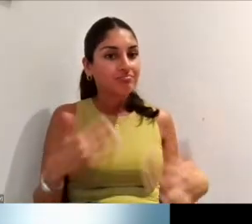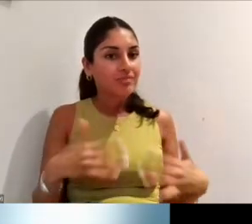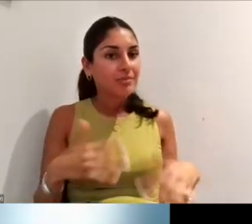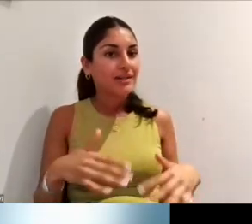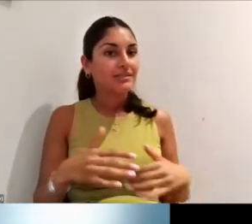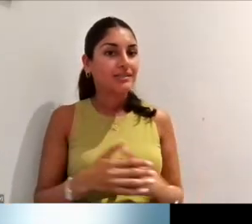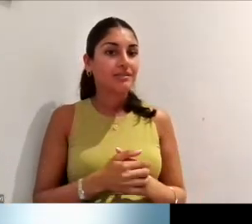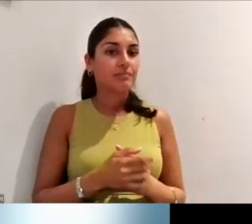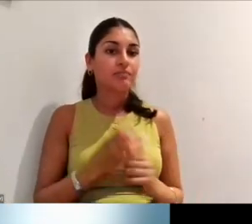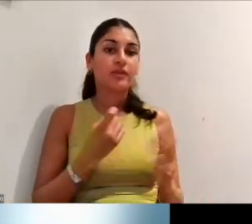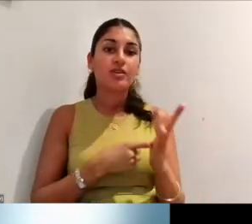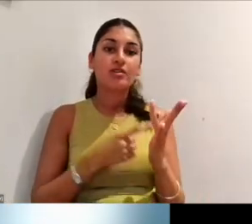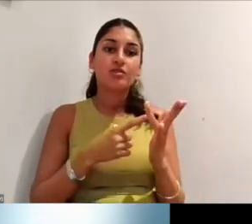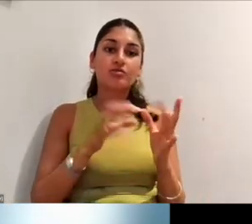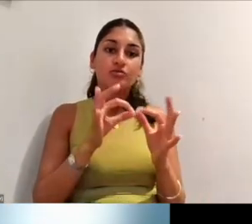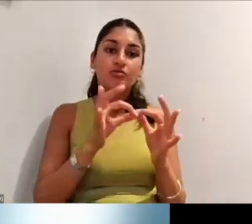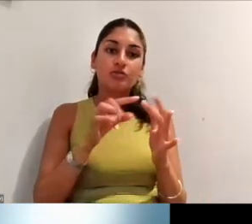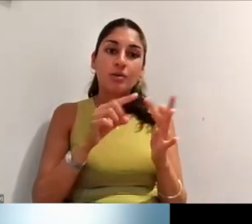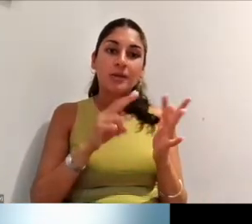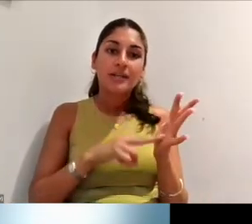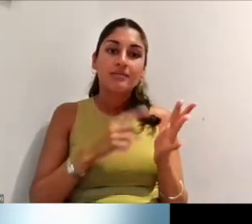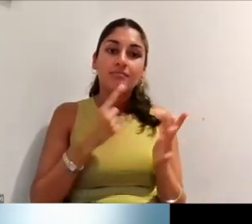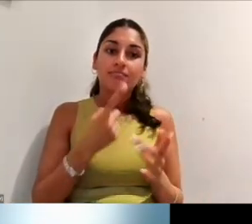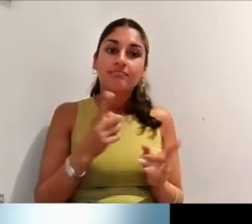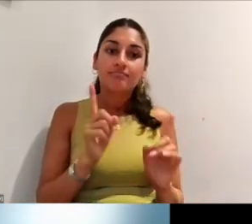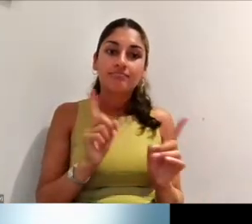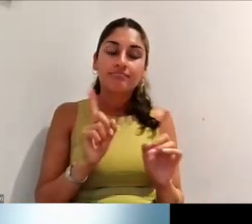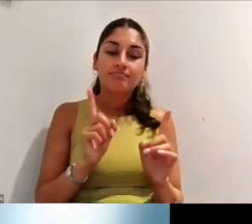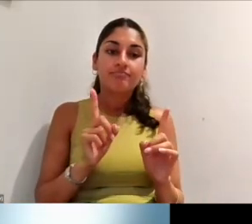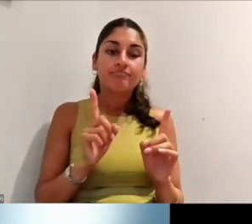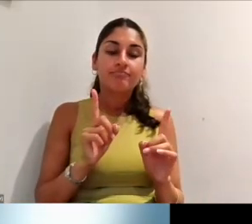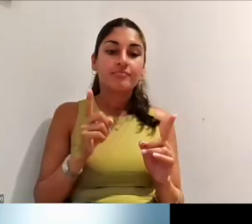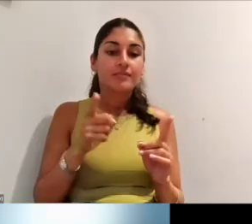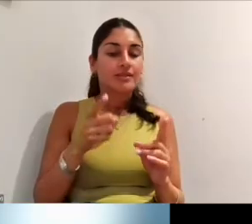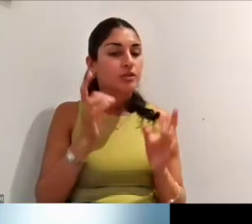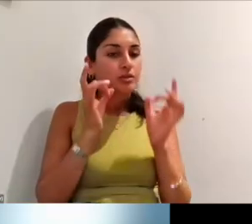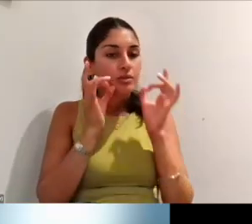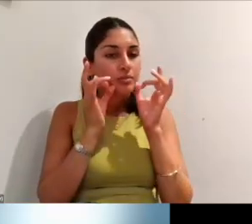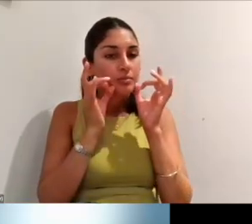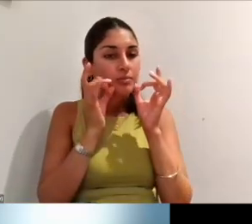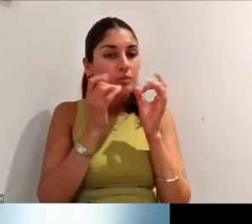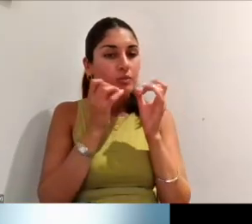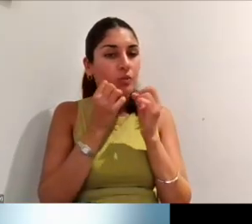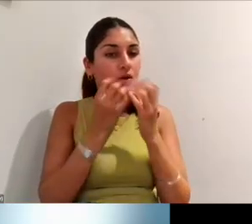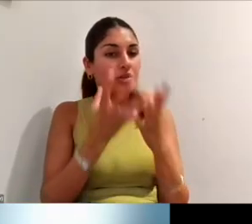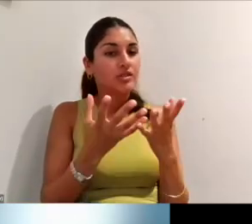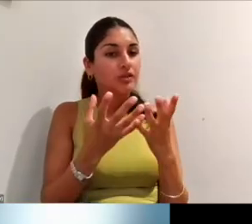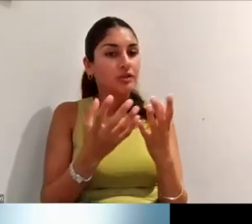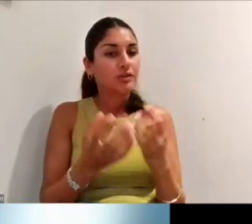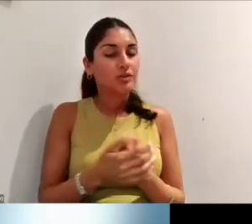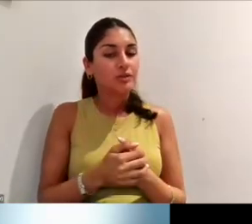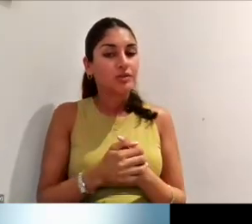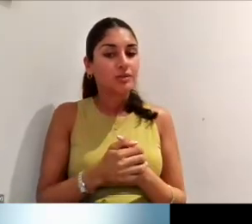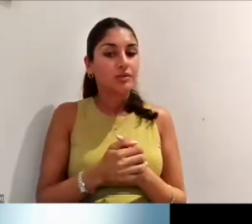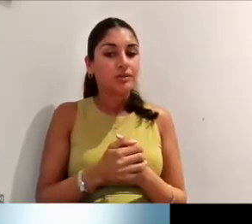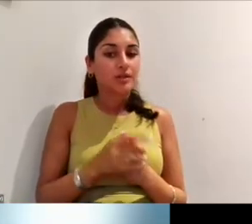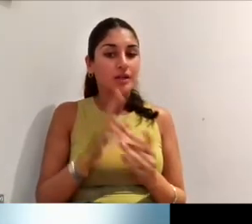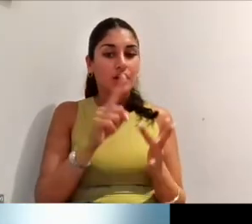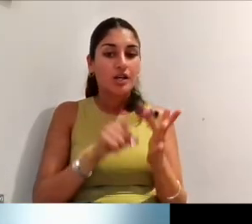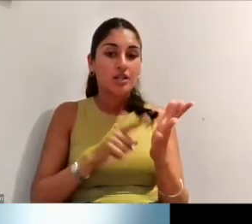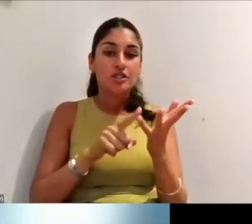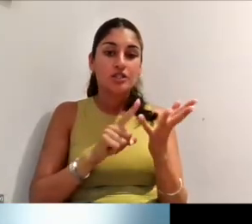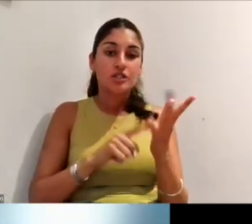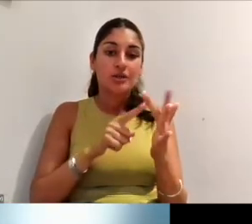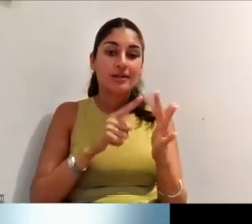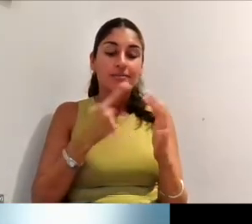said they were beautiful. Absolutely. Julie said, this has been a lovely evening. Thank you all so much.